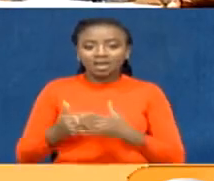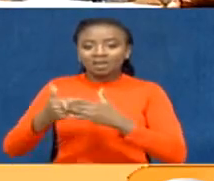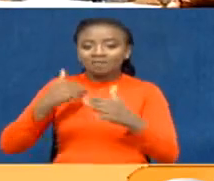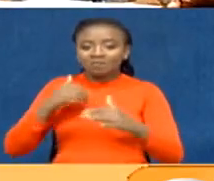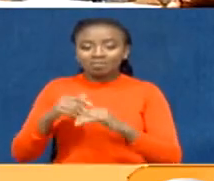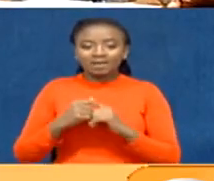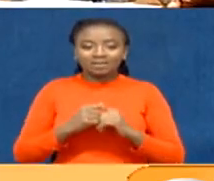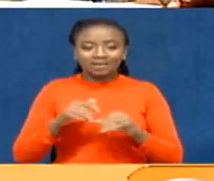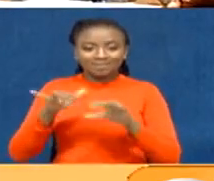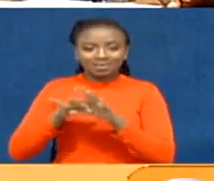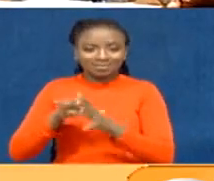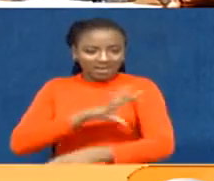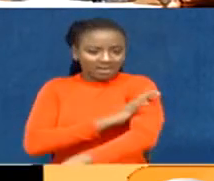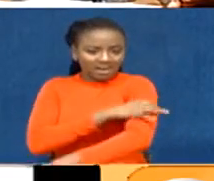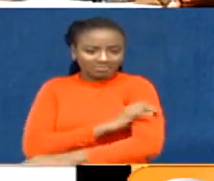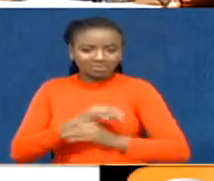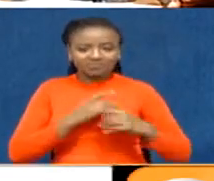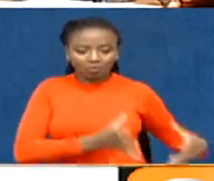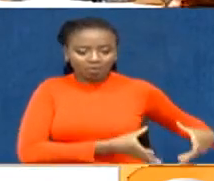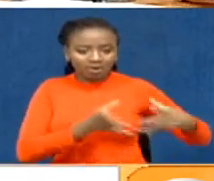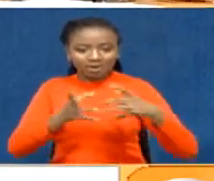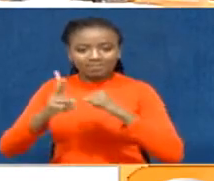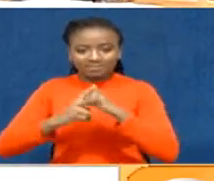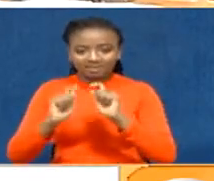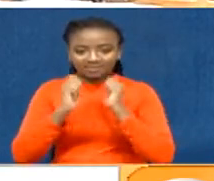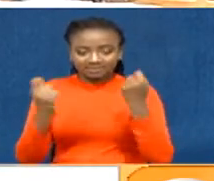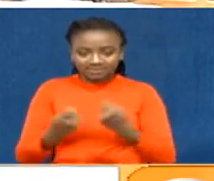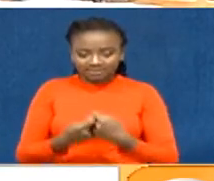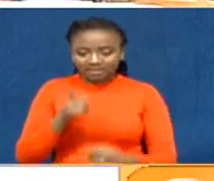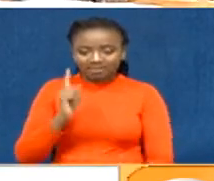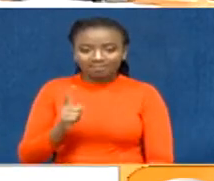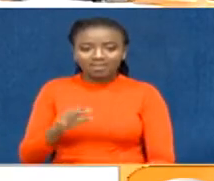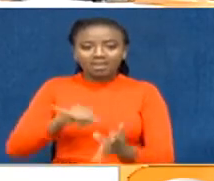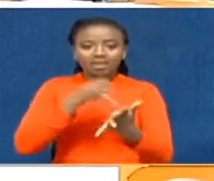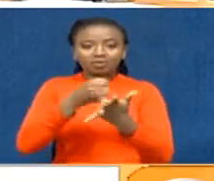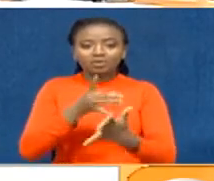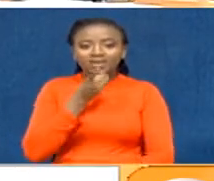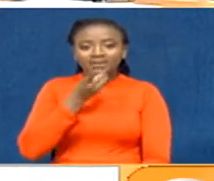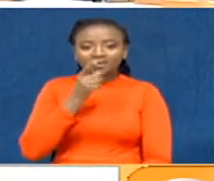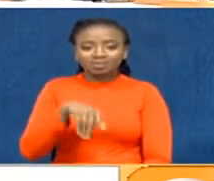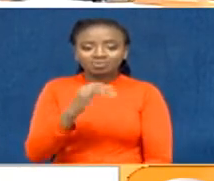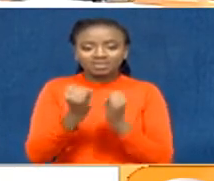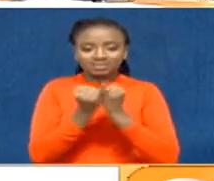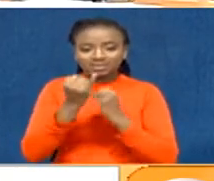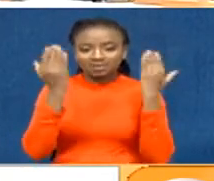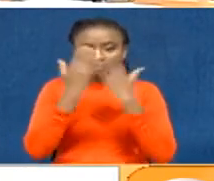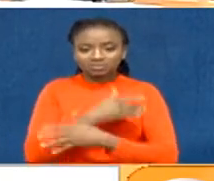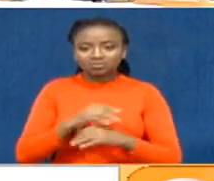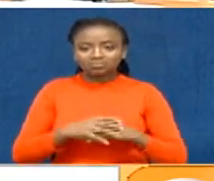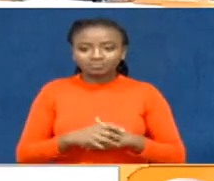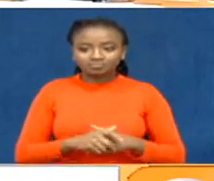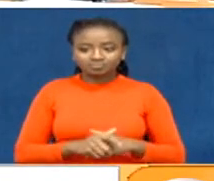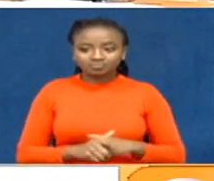Former Kenya Sevens rugby team captain Andrew Amonde was feted at a colourful dinner in Nairobi on Saturday night for his more